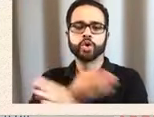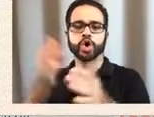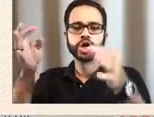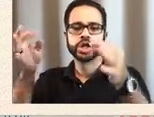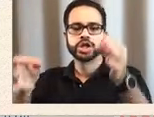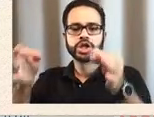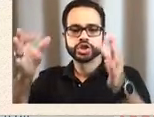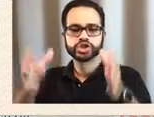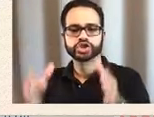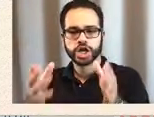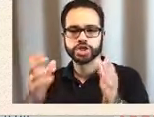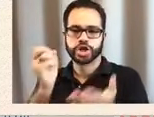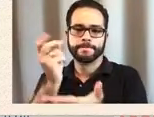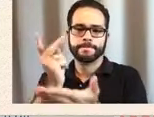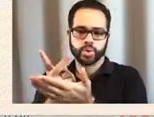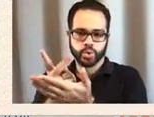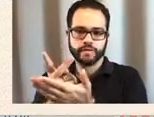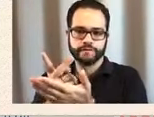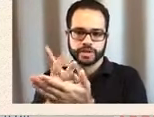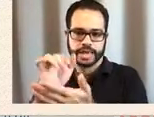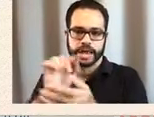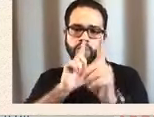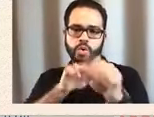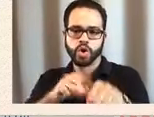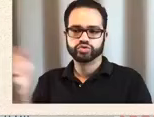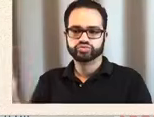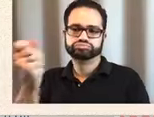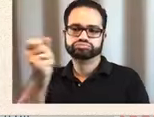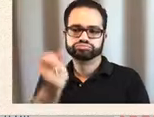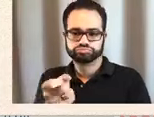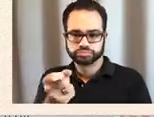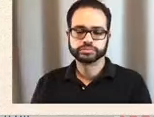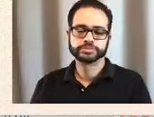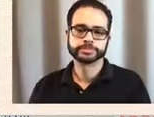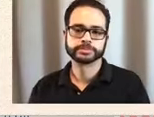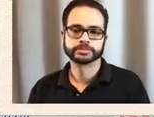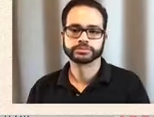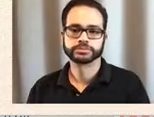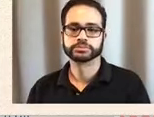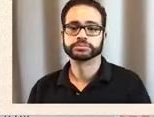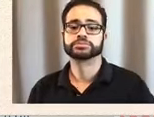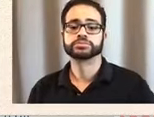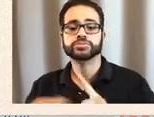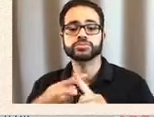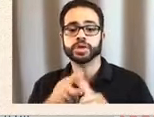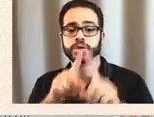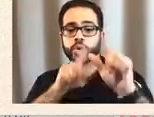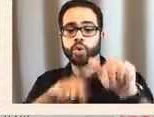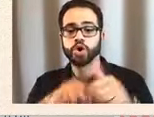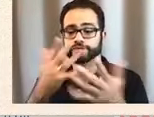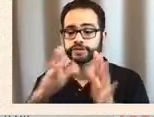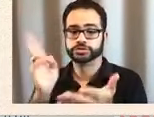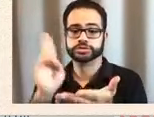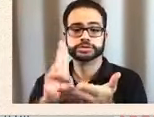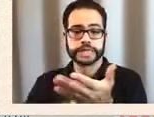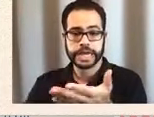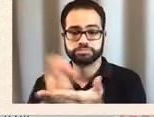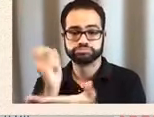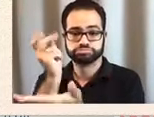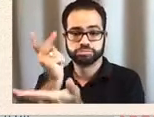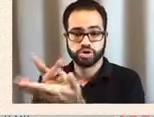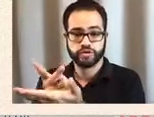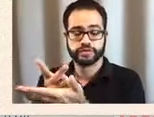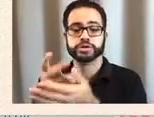order establishing the guardian advocacy. Once the order is signed and the court has established the